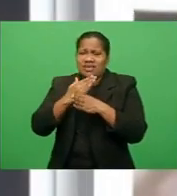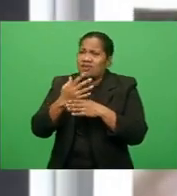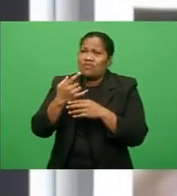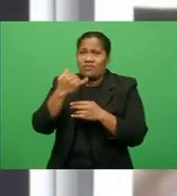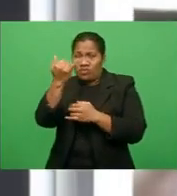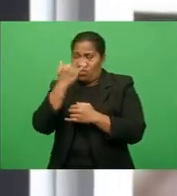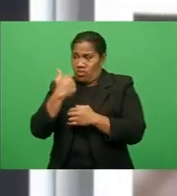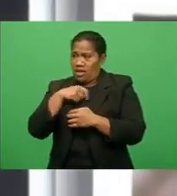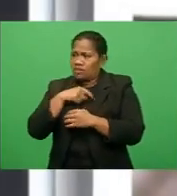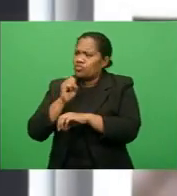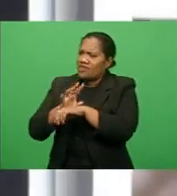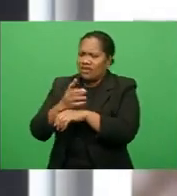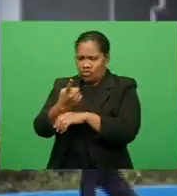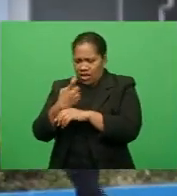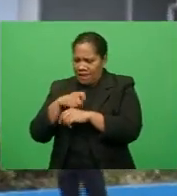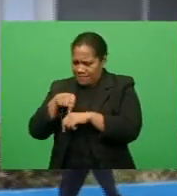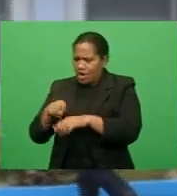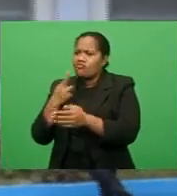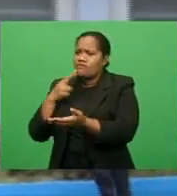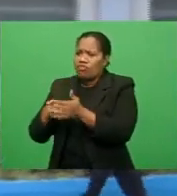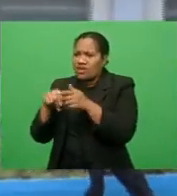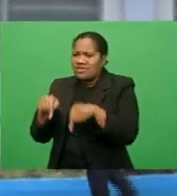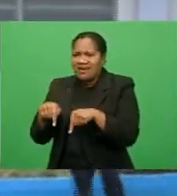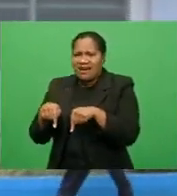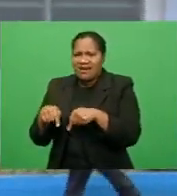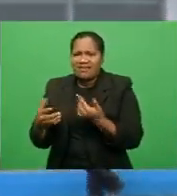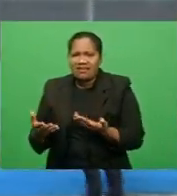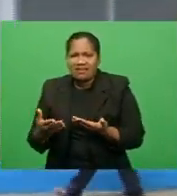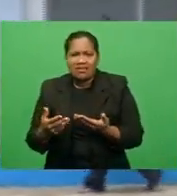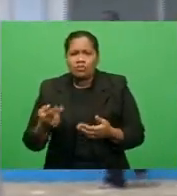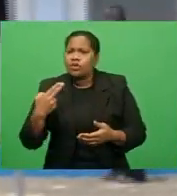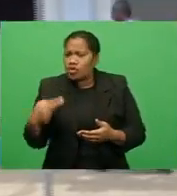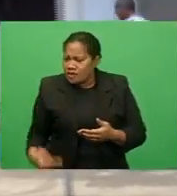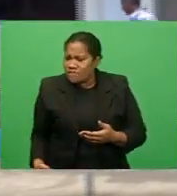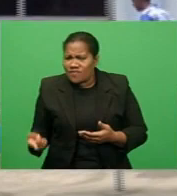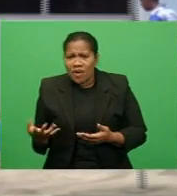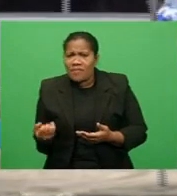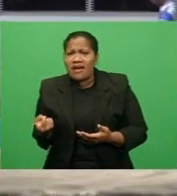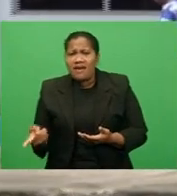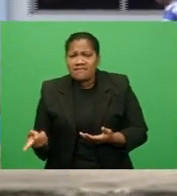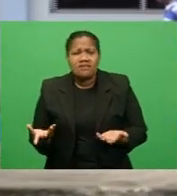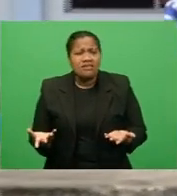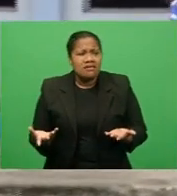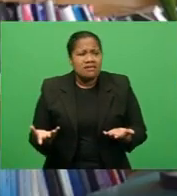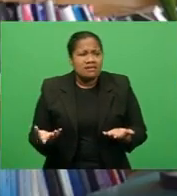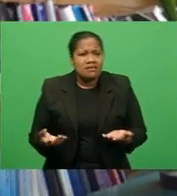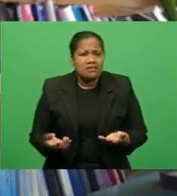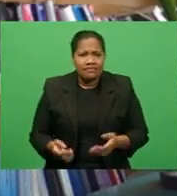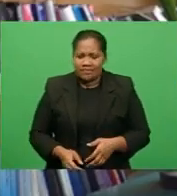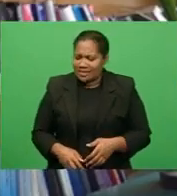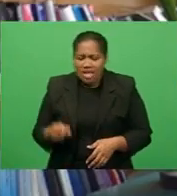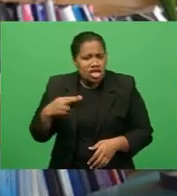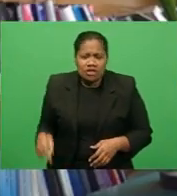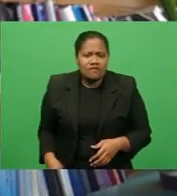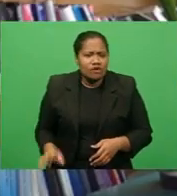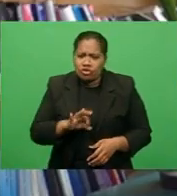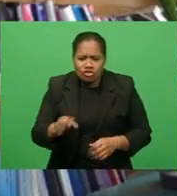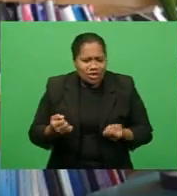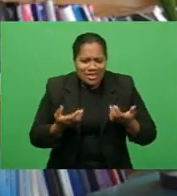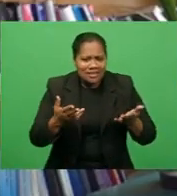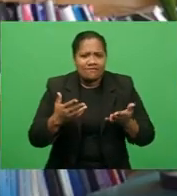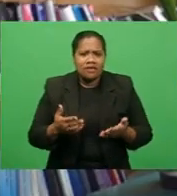advised to come and report to the nearest police station. Your uniform doesn't give you the license to